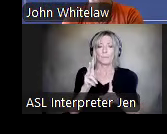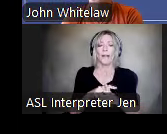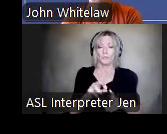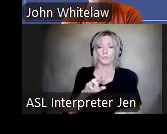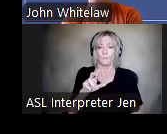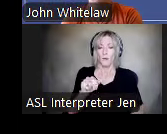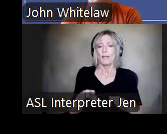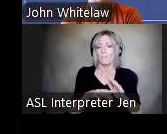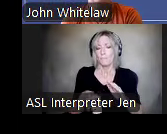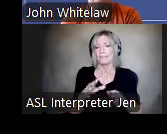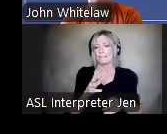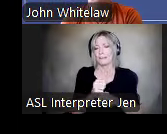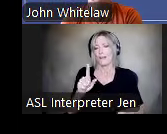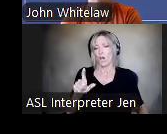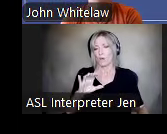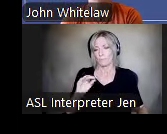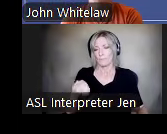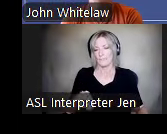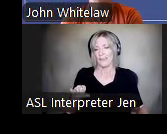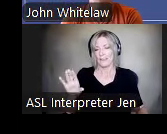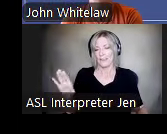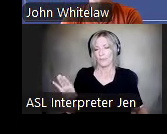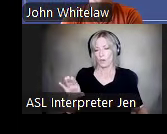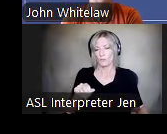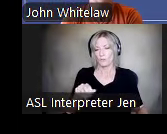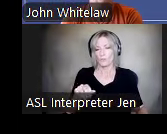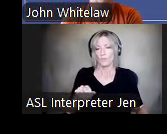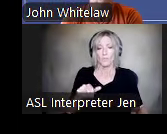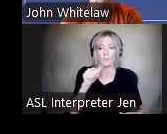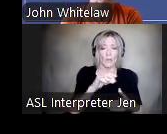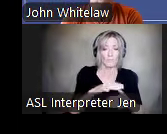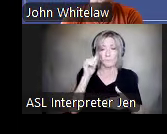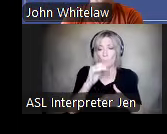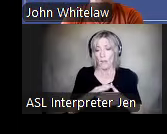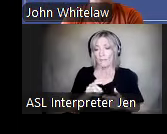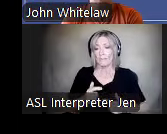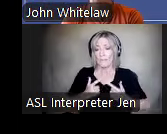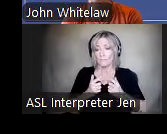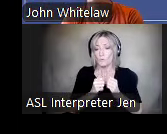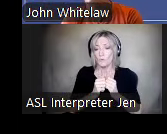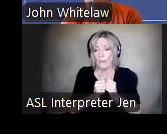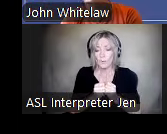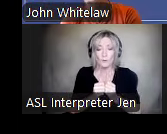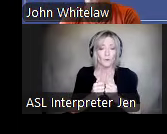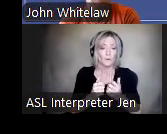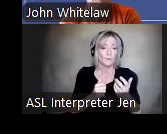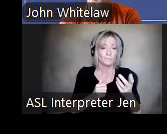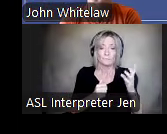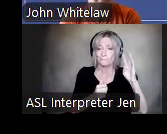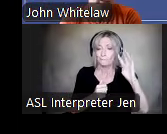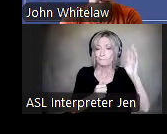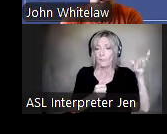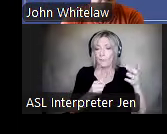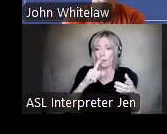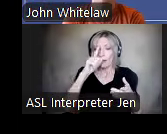the deceased worker's benefit amount. So husband and wife are living together. We'll say the husband